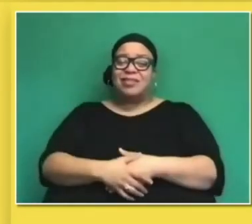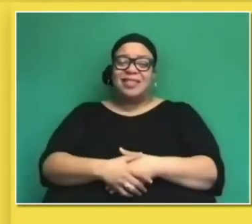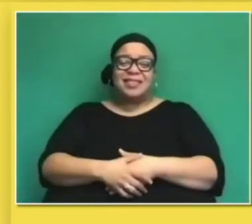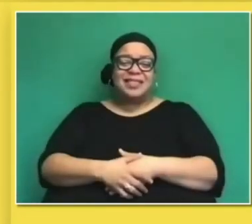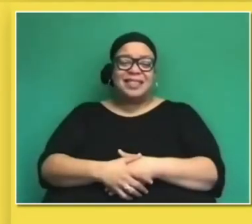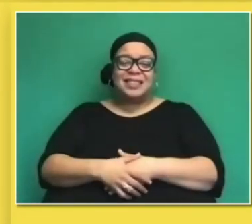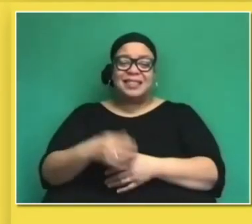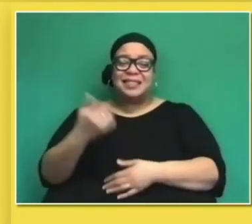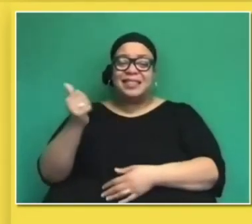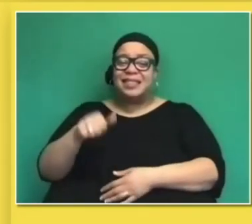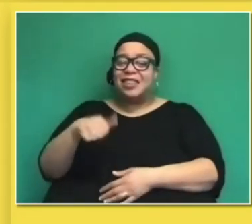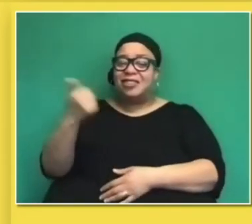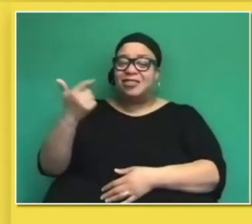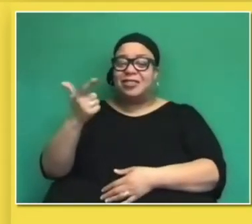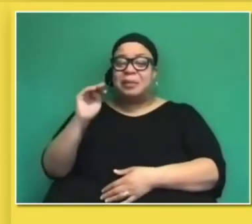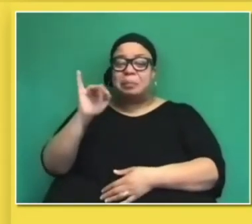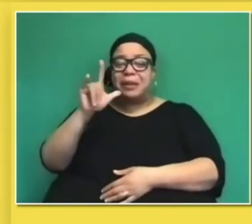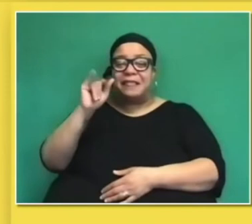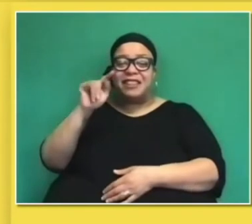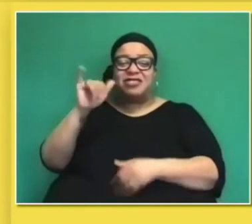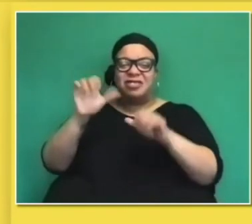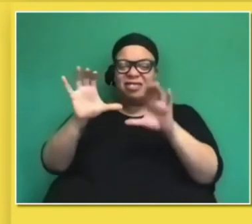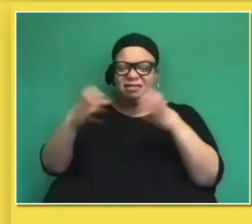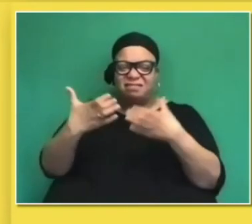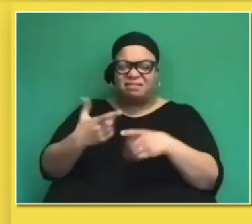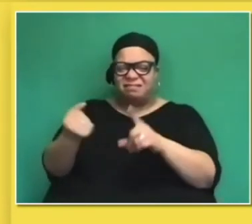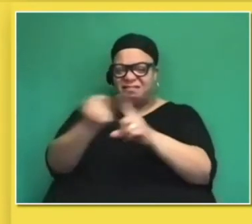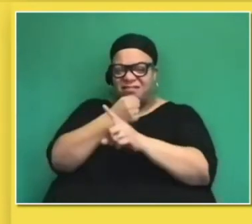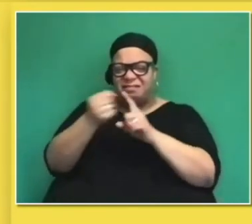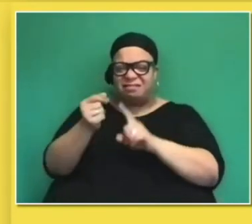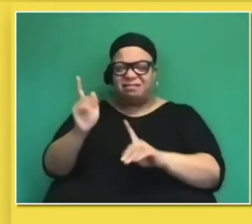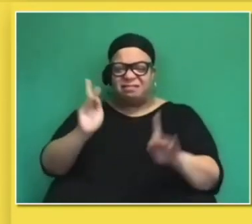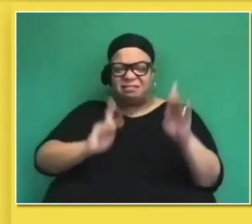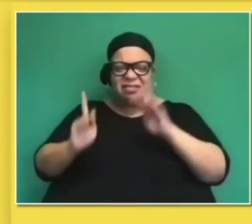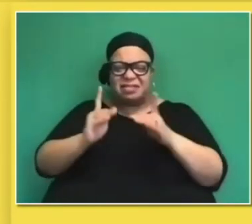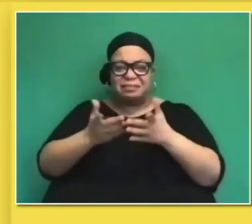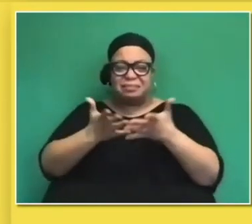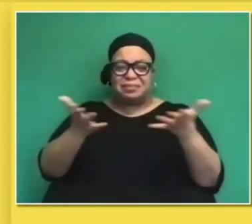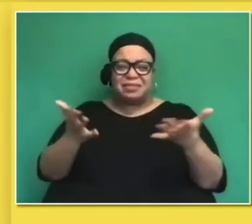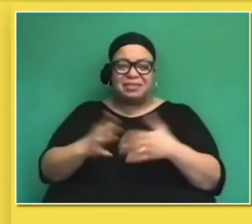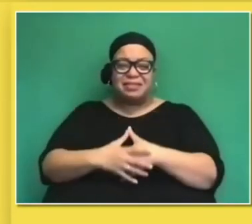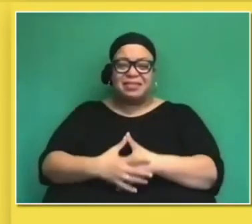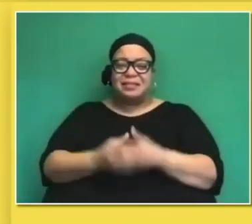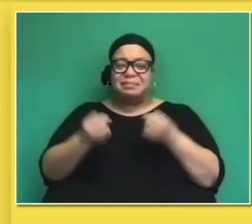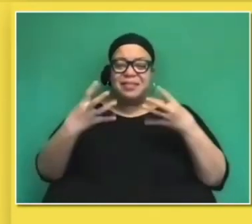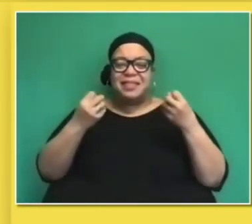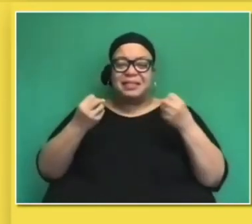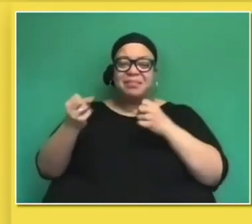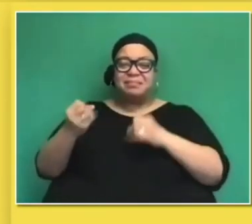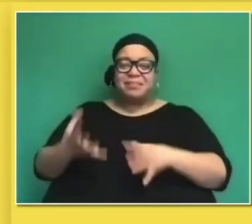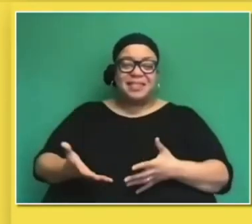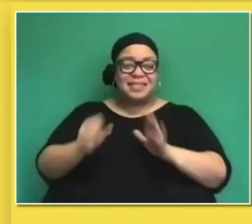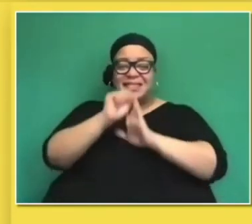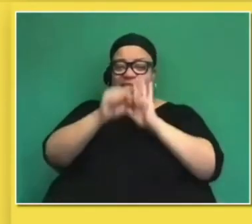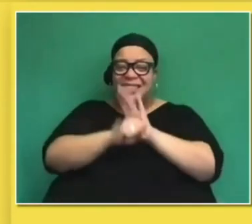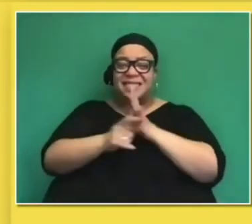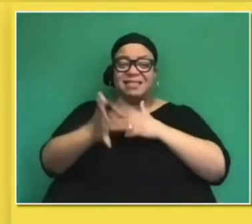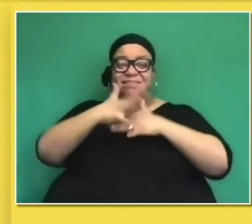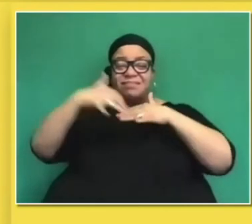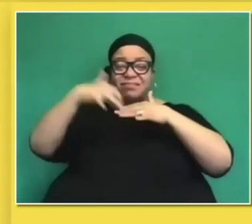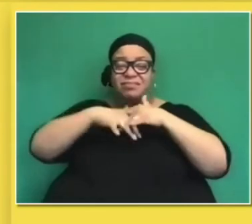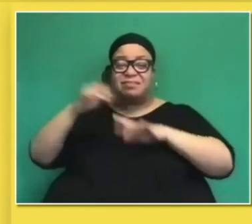And we know that in states all over the country, people are burying their loved ones because of a lack of